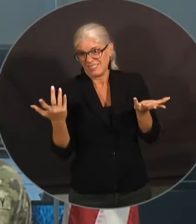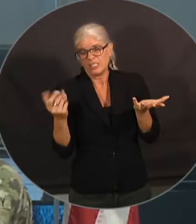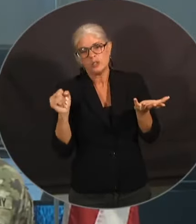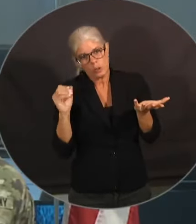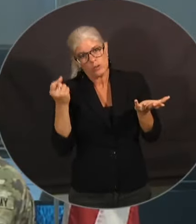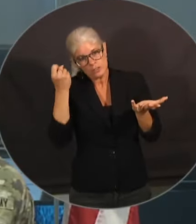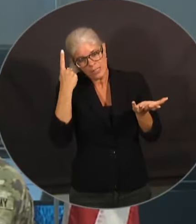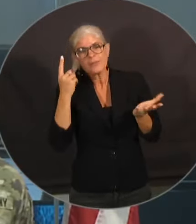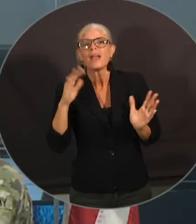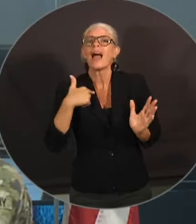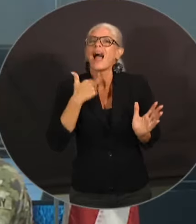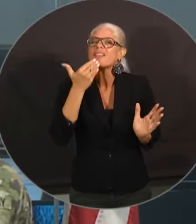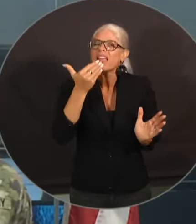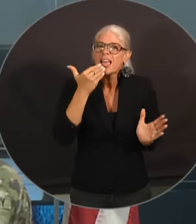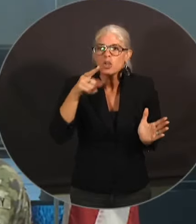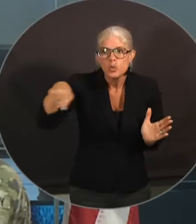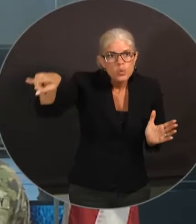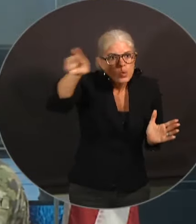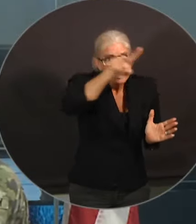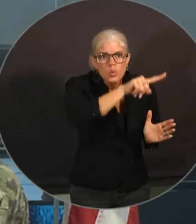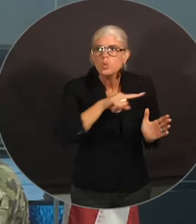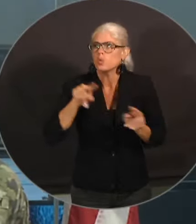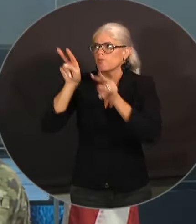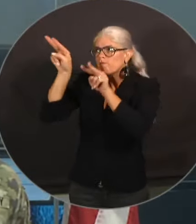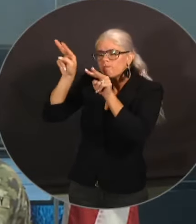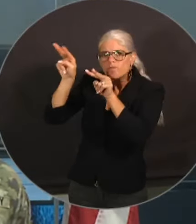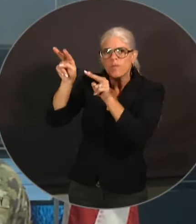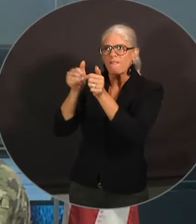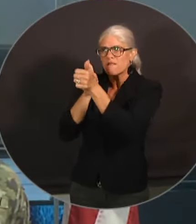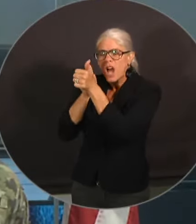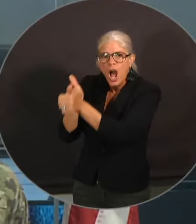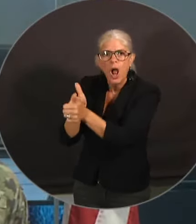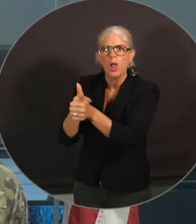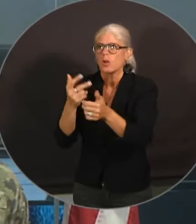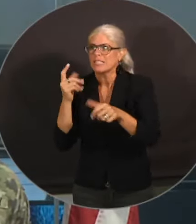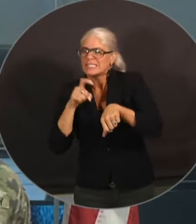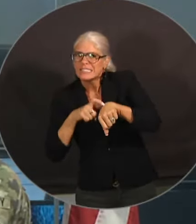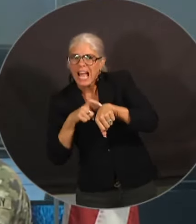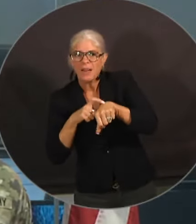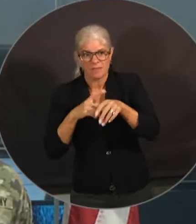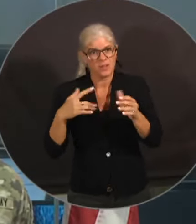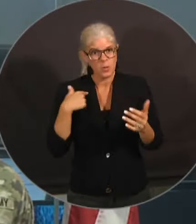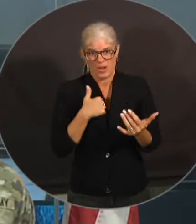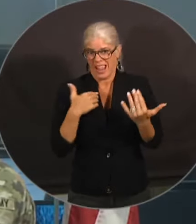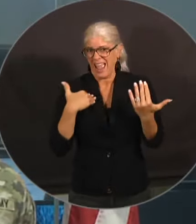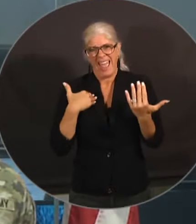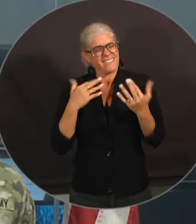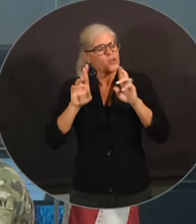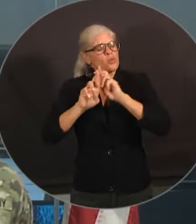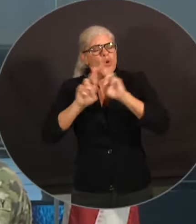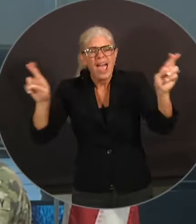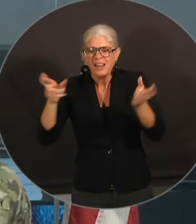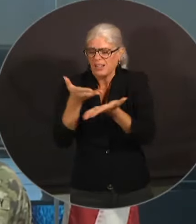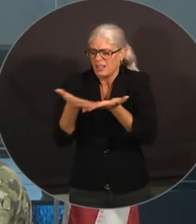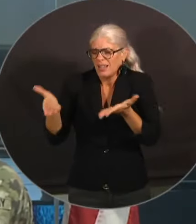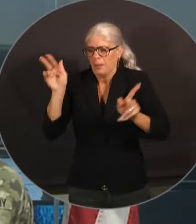for mobilizing up to this point. We've got a lot of assets, as we always do, available, and we will bring those to bear as